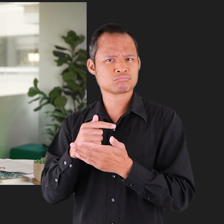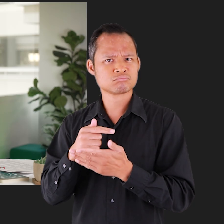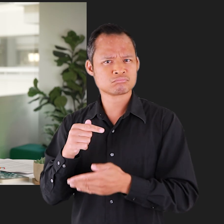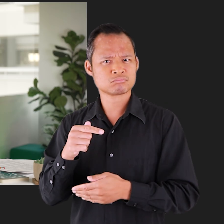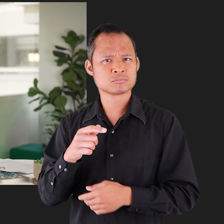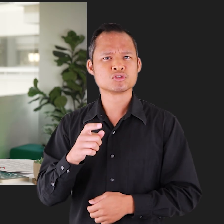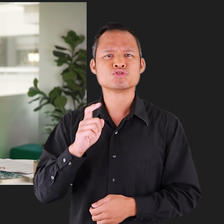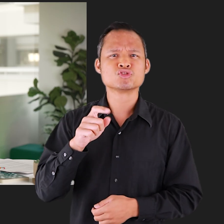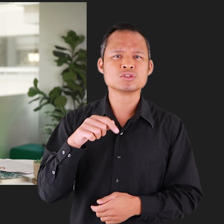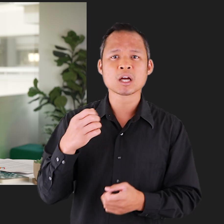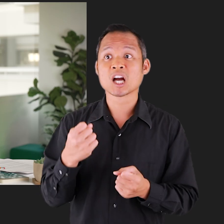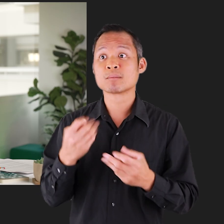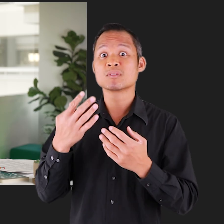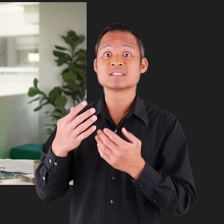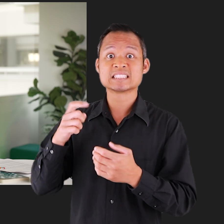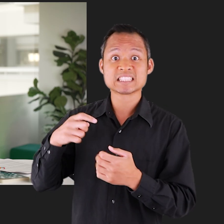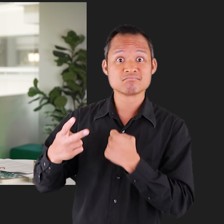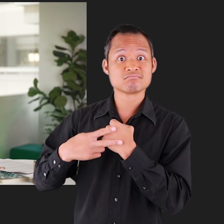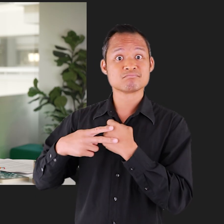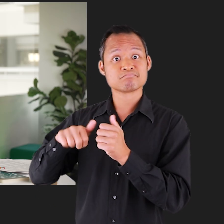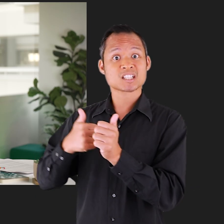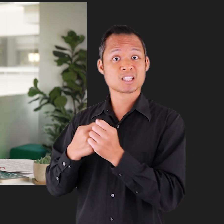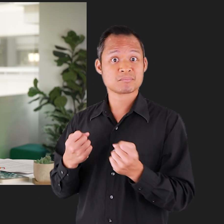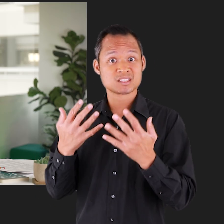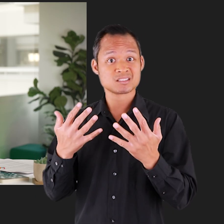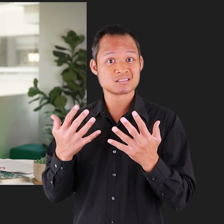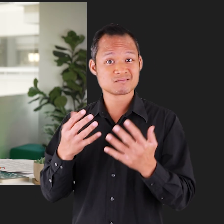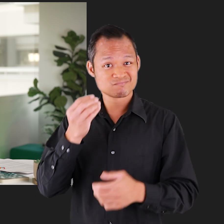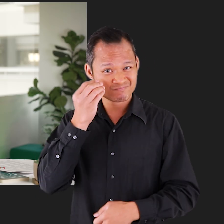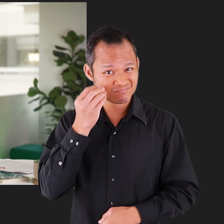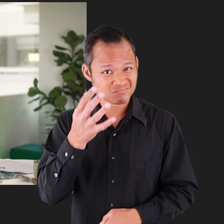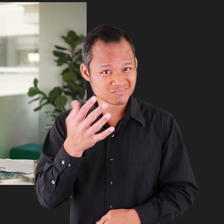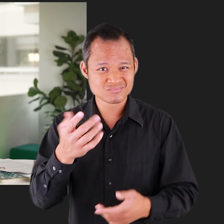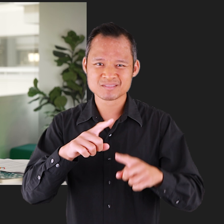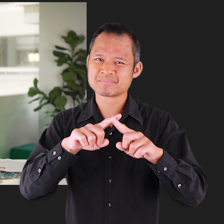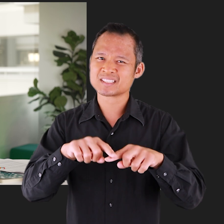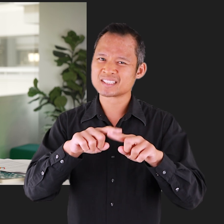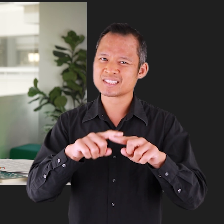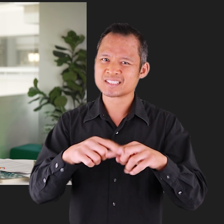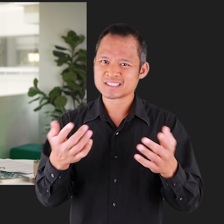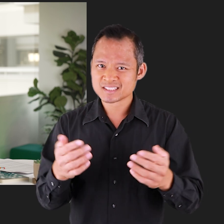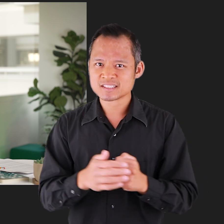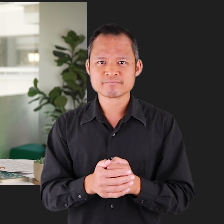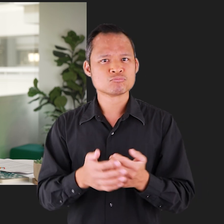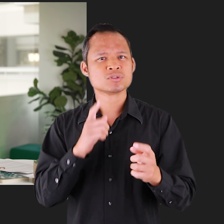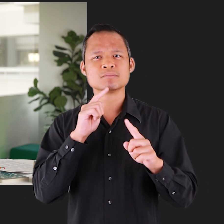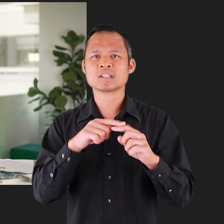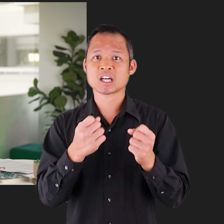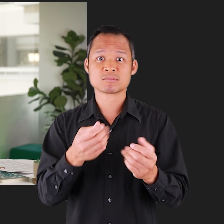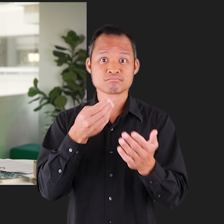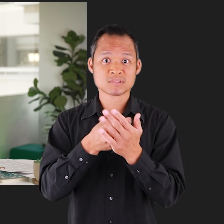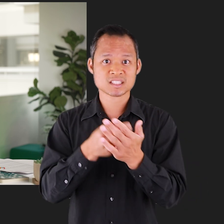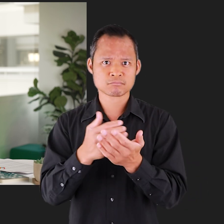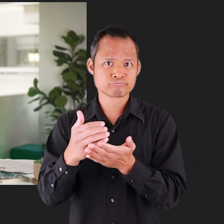revenue. The question then is, how much money should you have in working capital? The answer? It depends on the